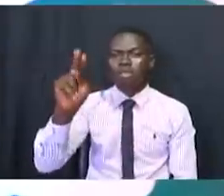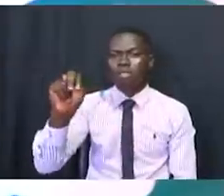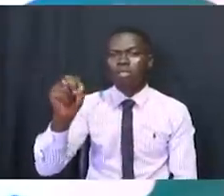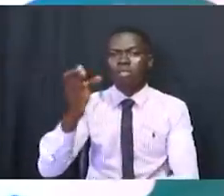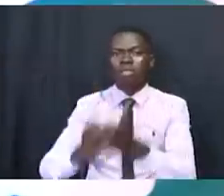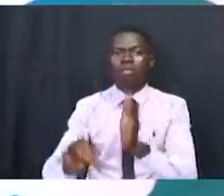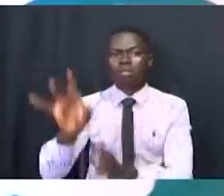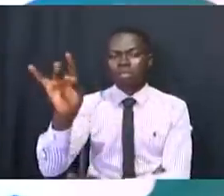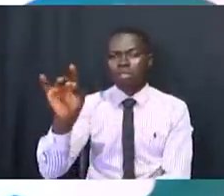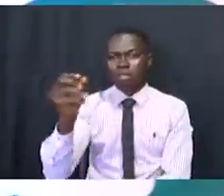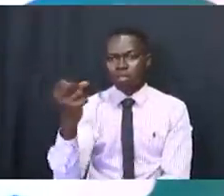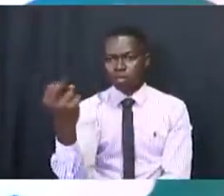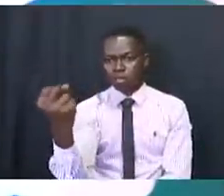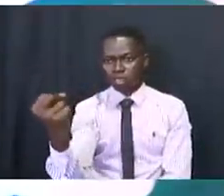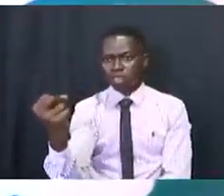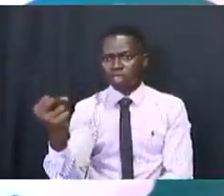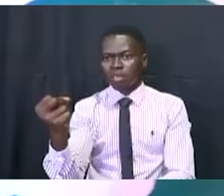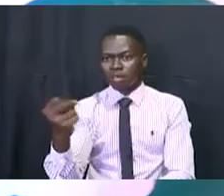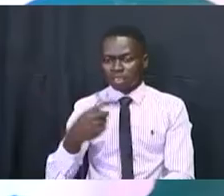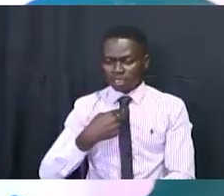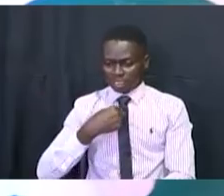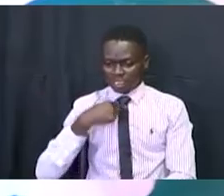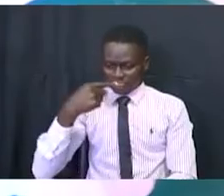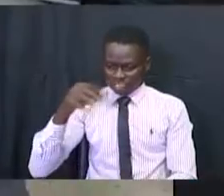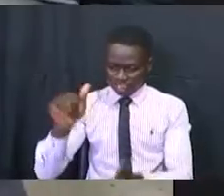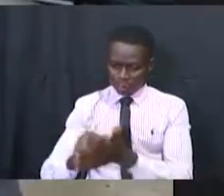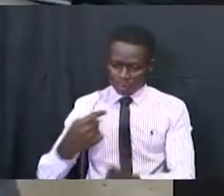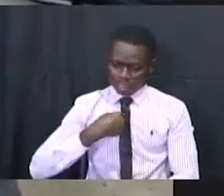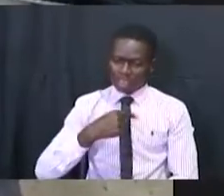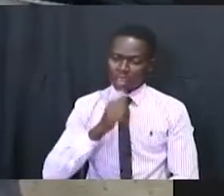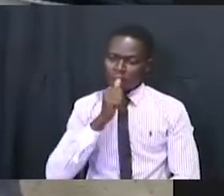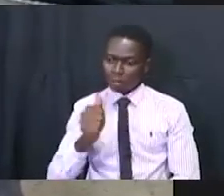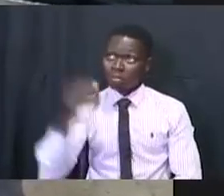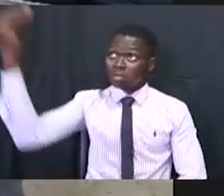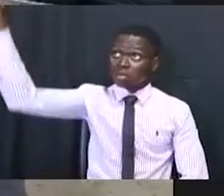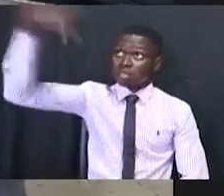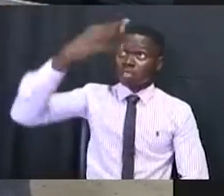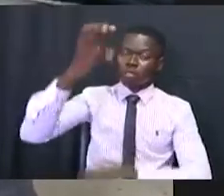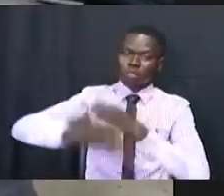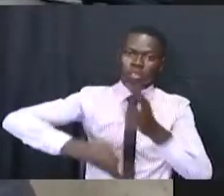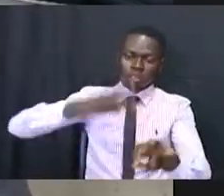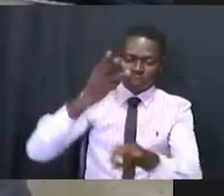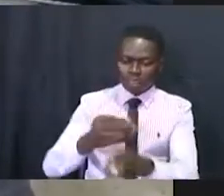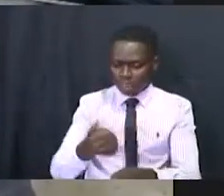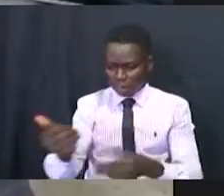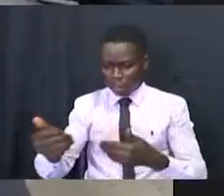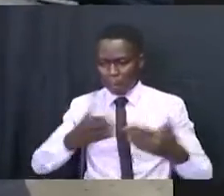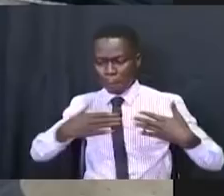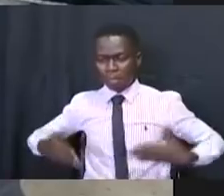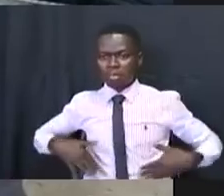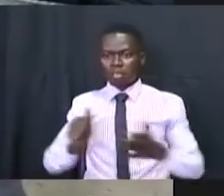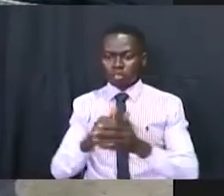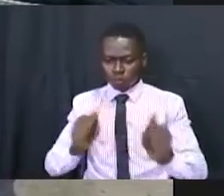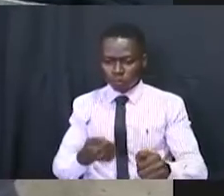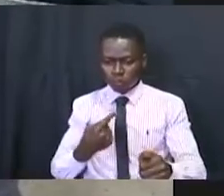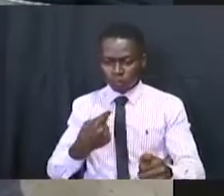when Jesus spoke again to the people, he said, I am the light of the world. Whoever follows me will never walk in darkness, but will have